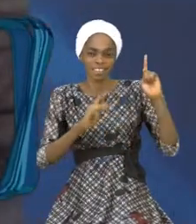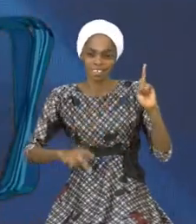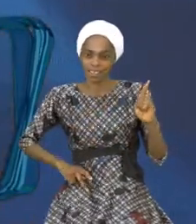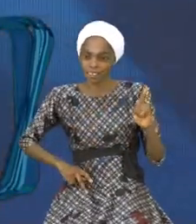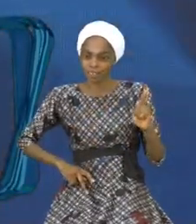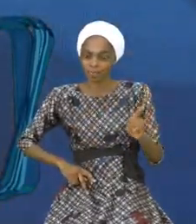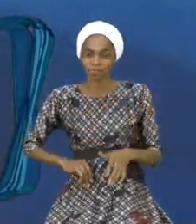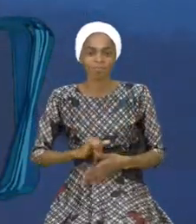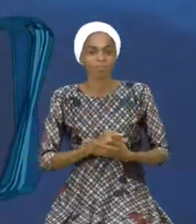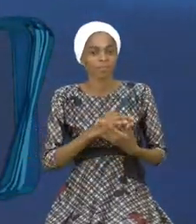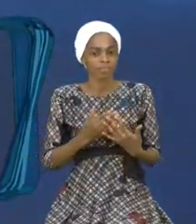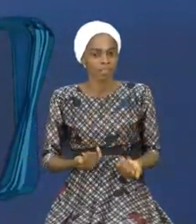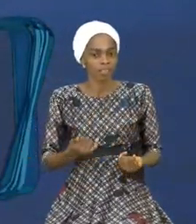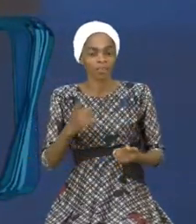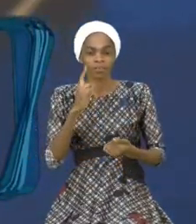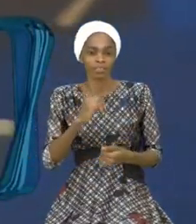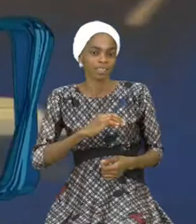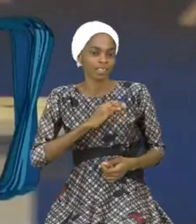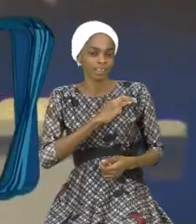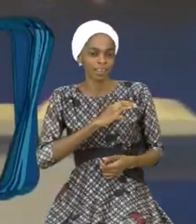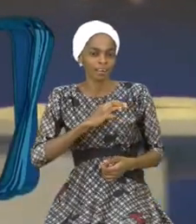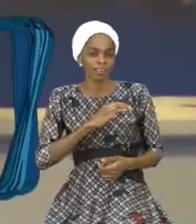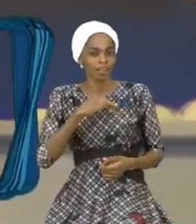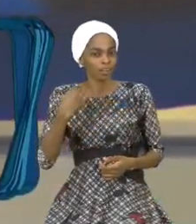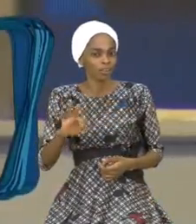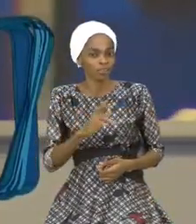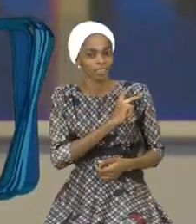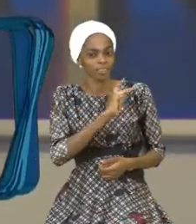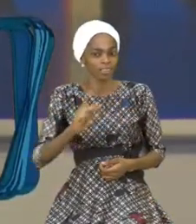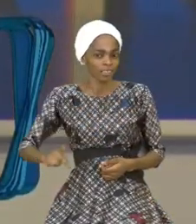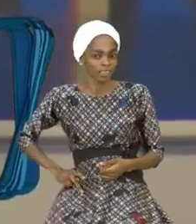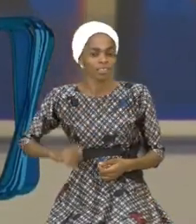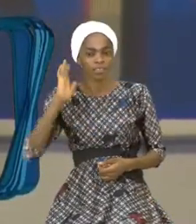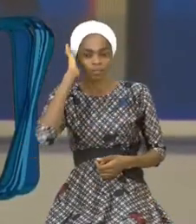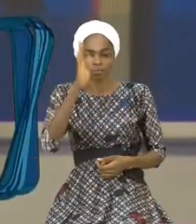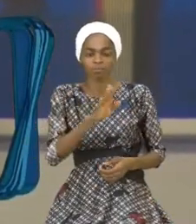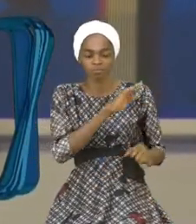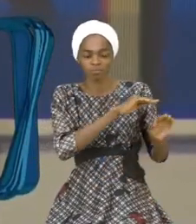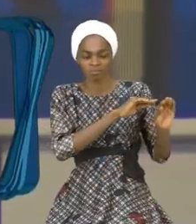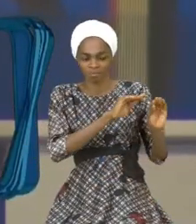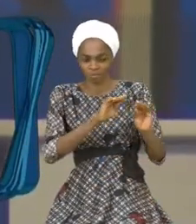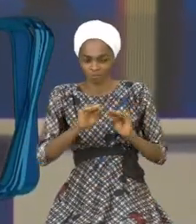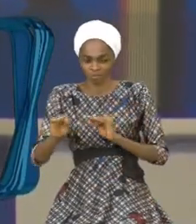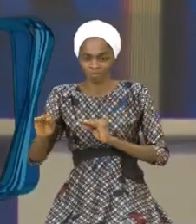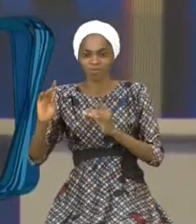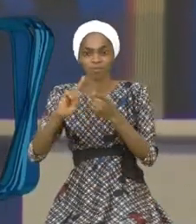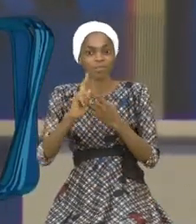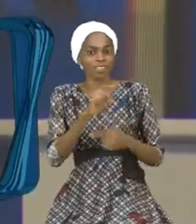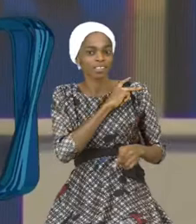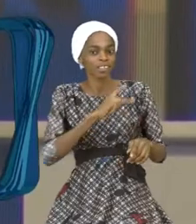the attributes of the king will pass on to the